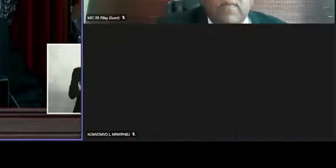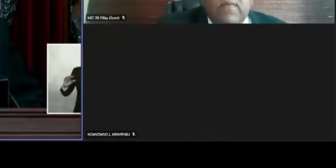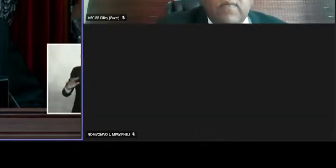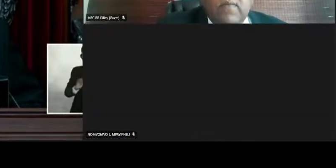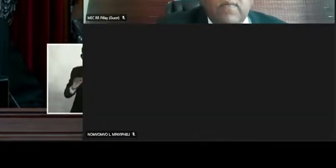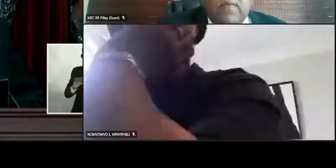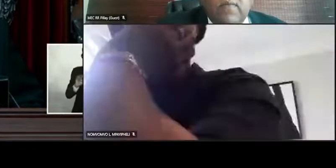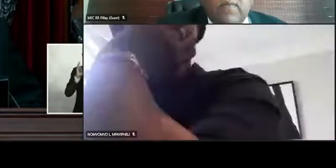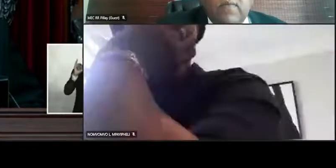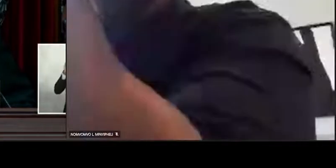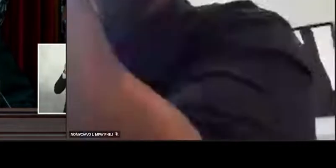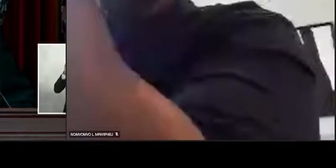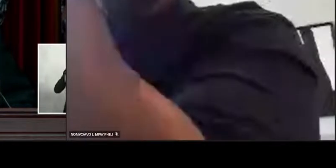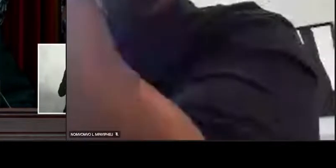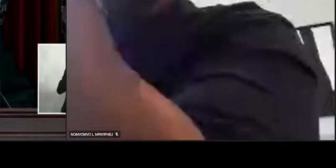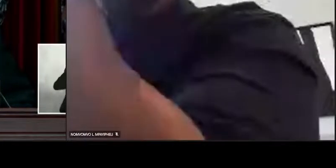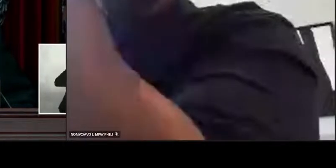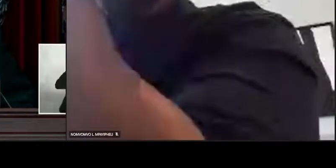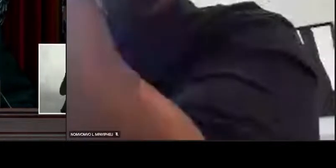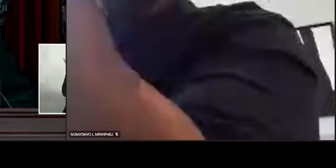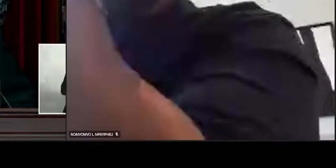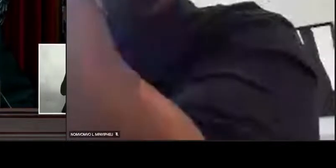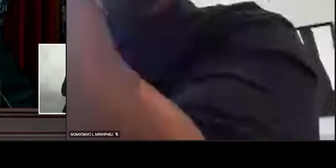you. Yeah,